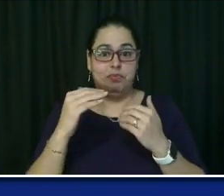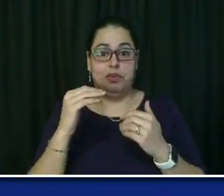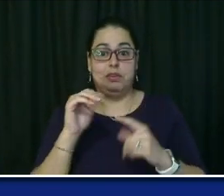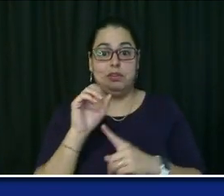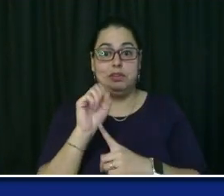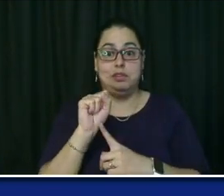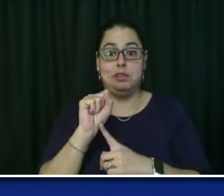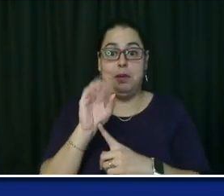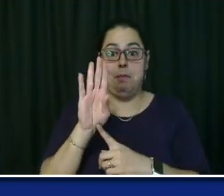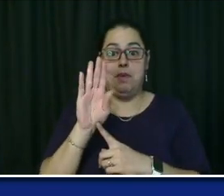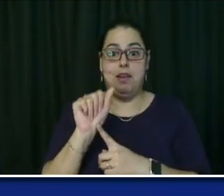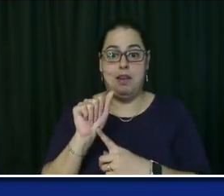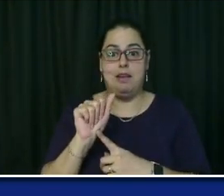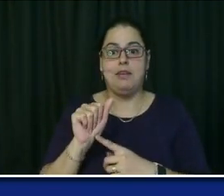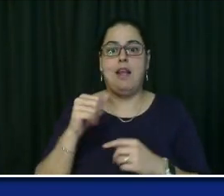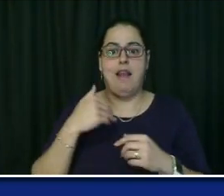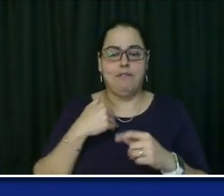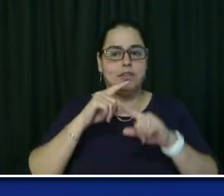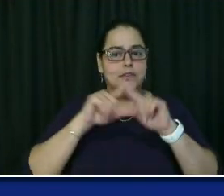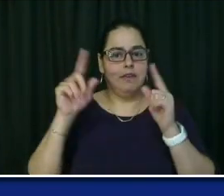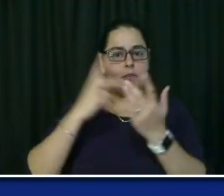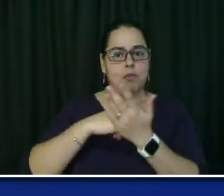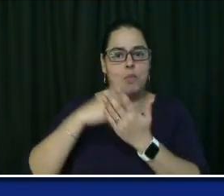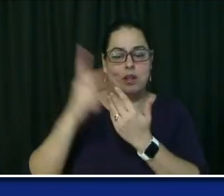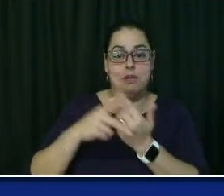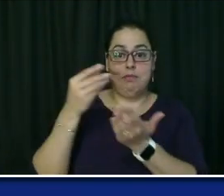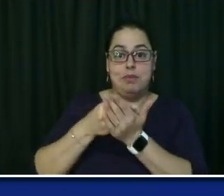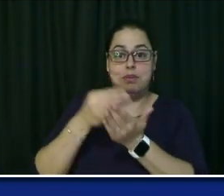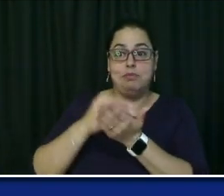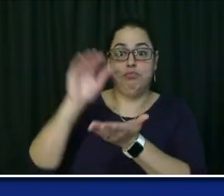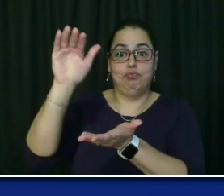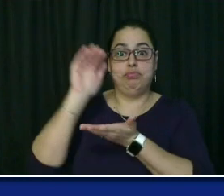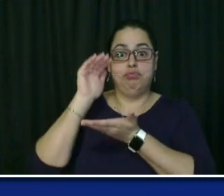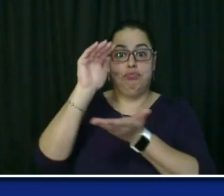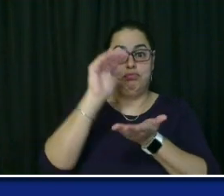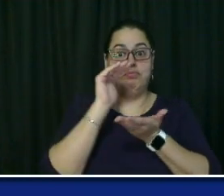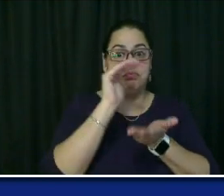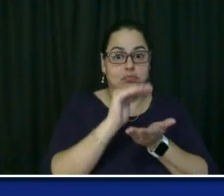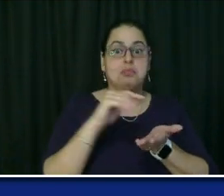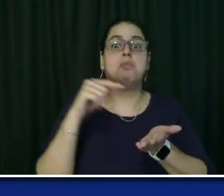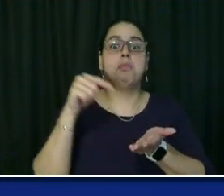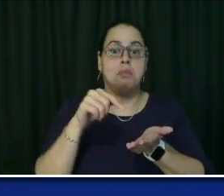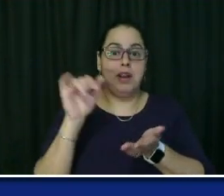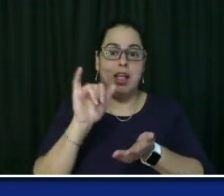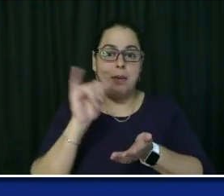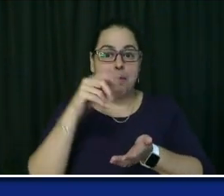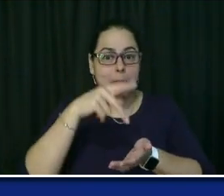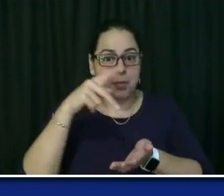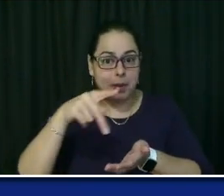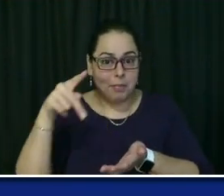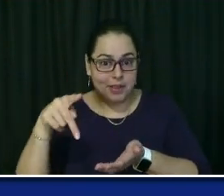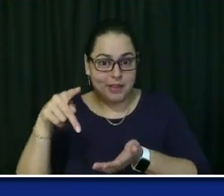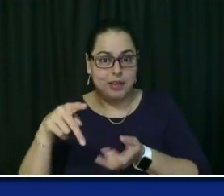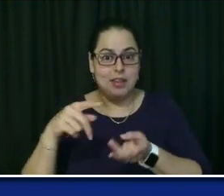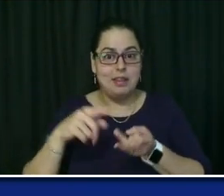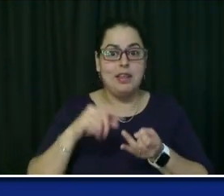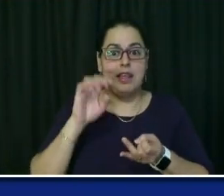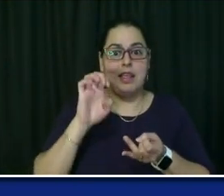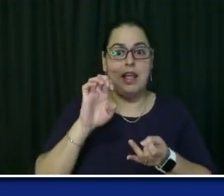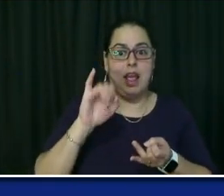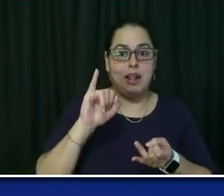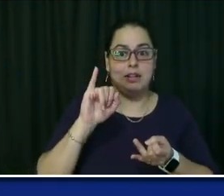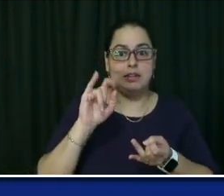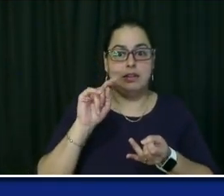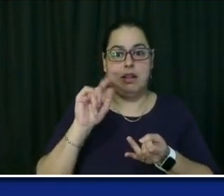businesses. We have now taken some of the money that the feds gave us, and we have allocated it for a grant program. The application